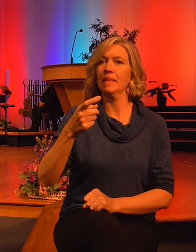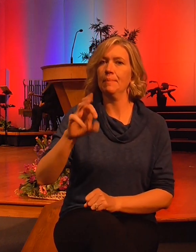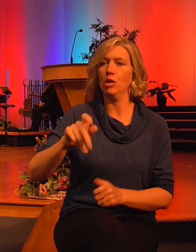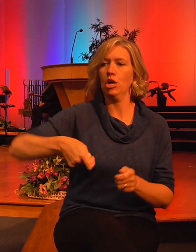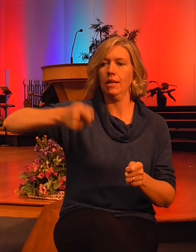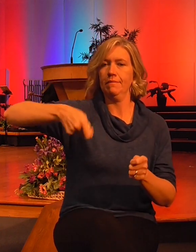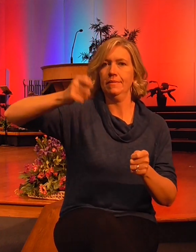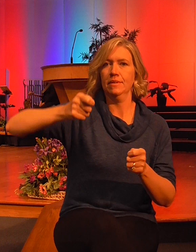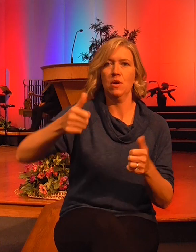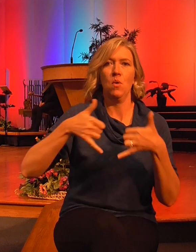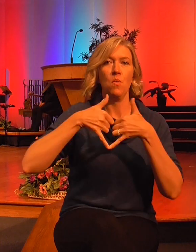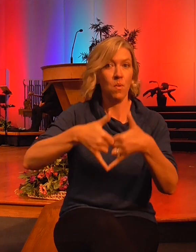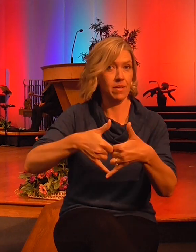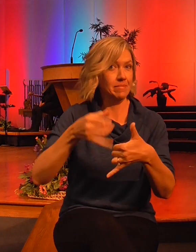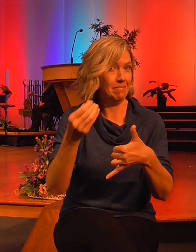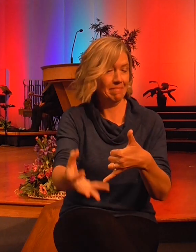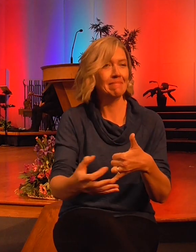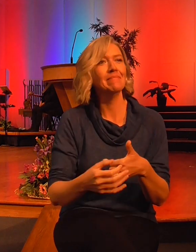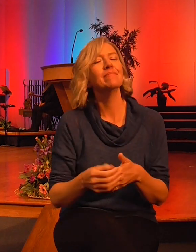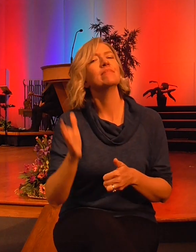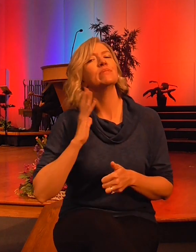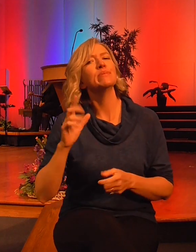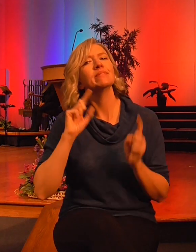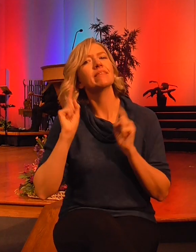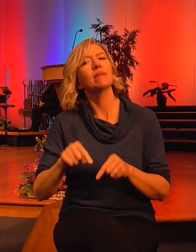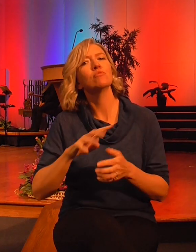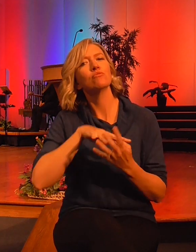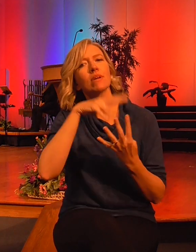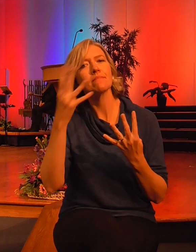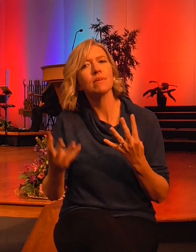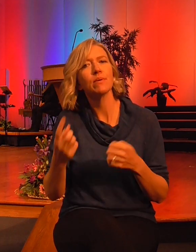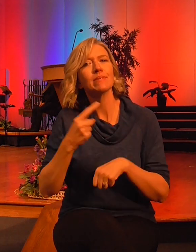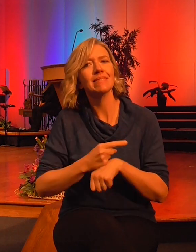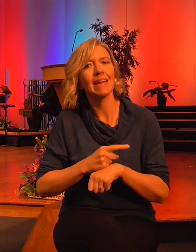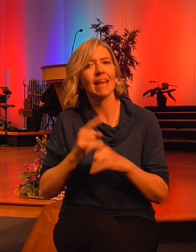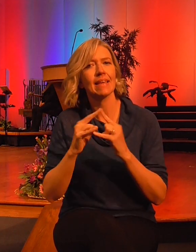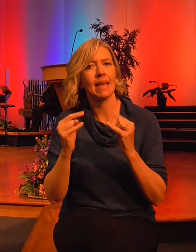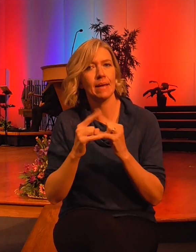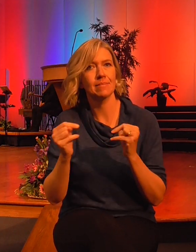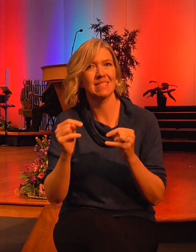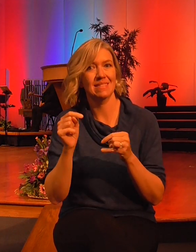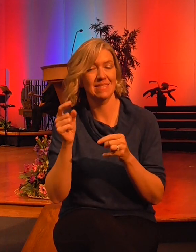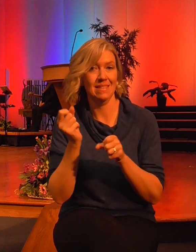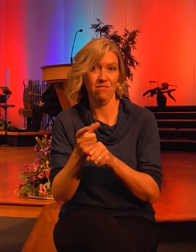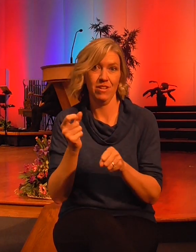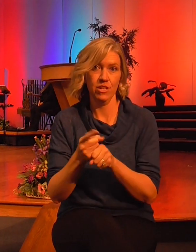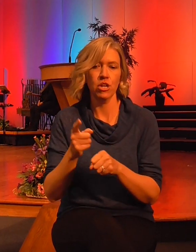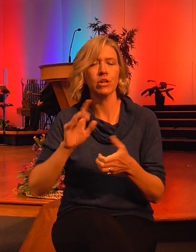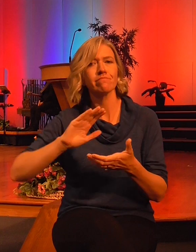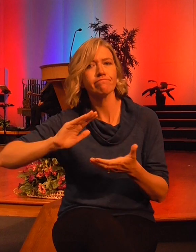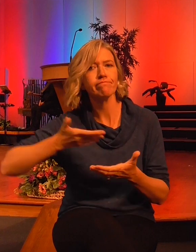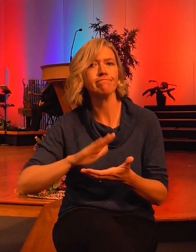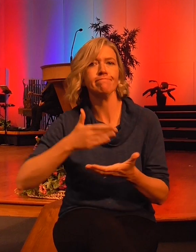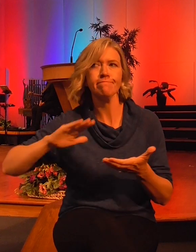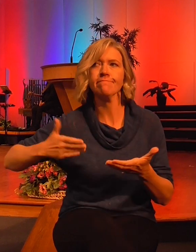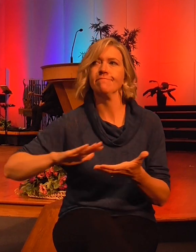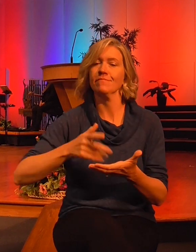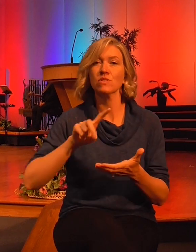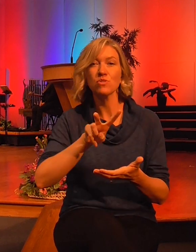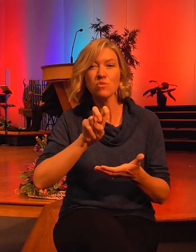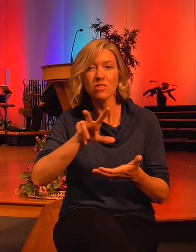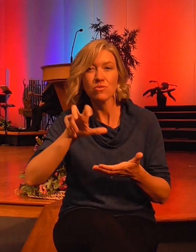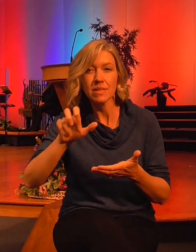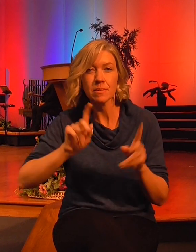But he used to come to our Rainbow Day camps at the end of every one and cook for like 200 or 300 people, and did that for years and